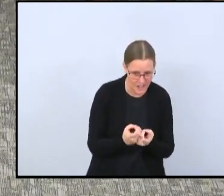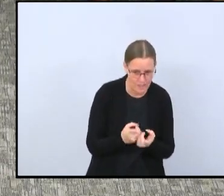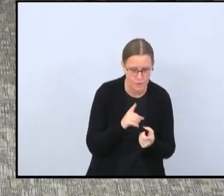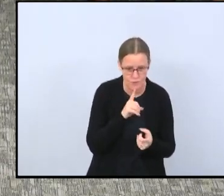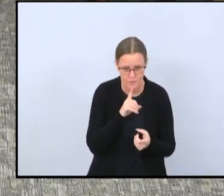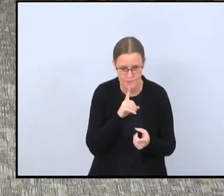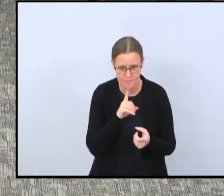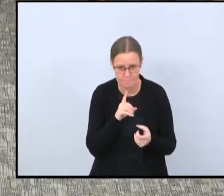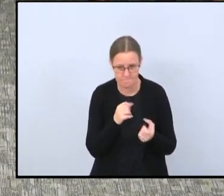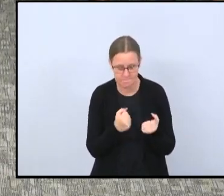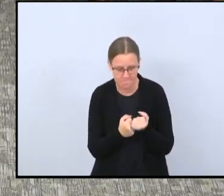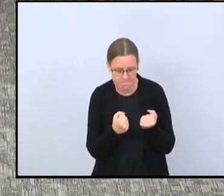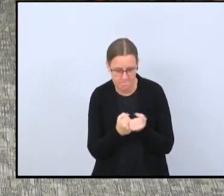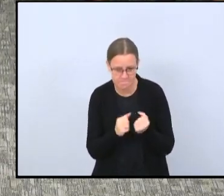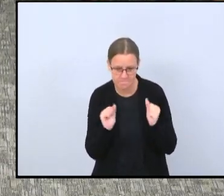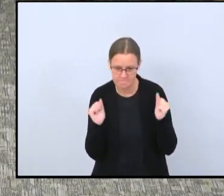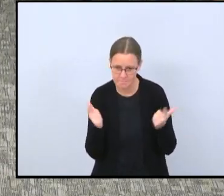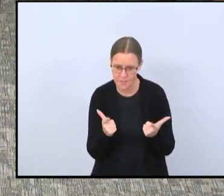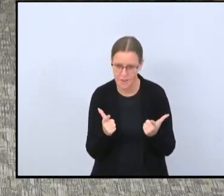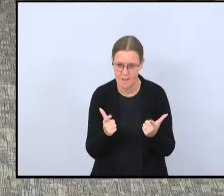our athletes.